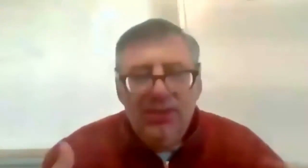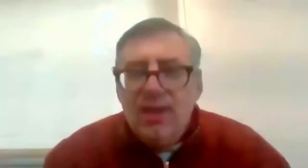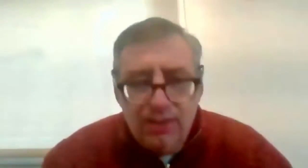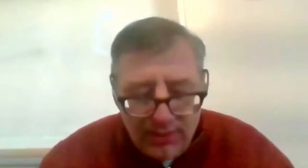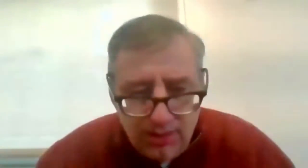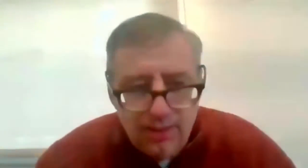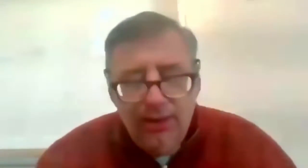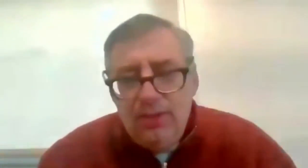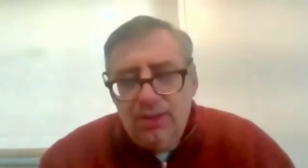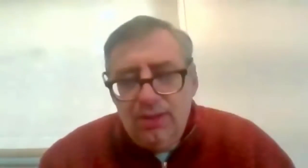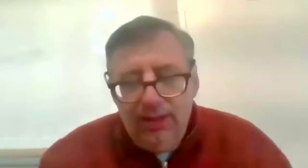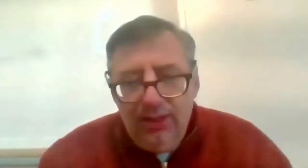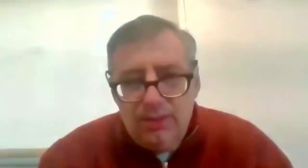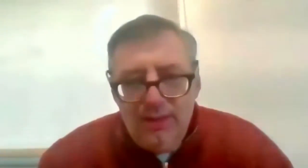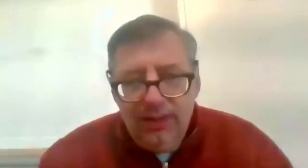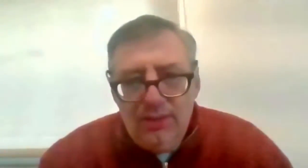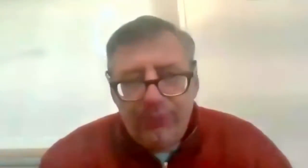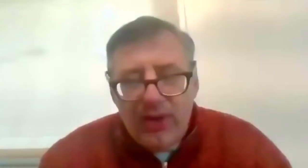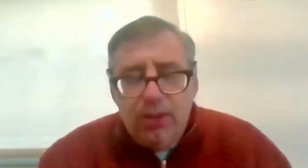started exchanging